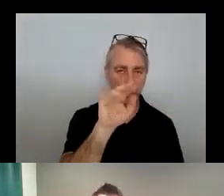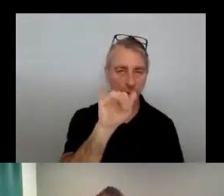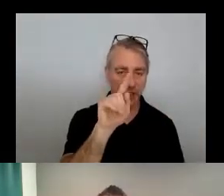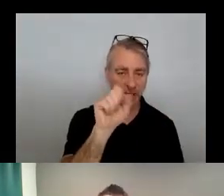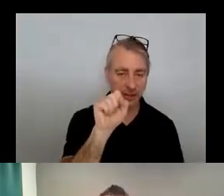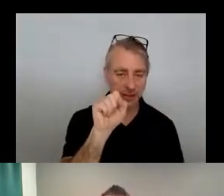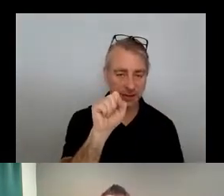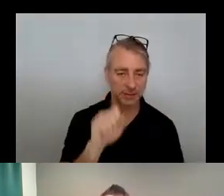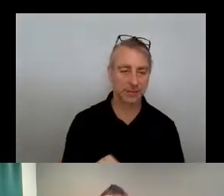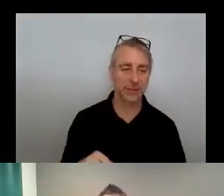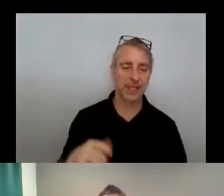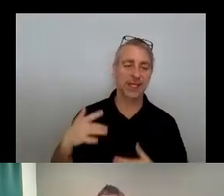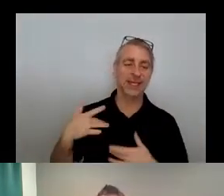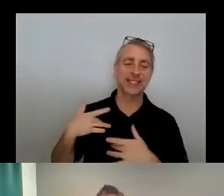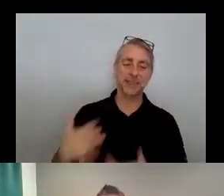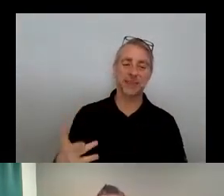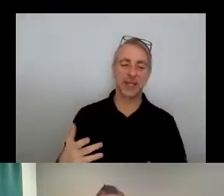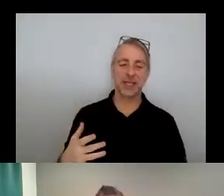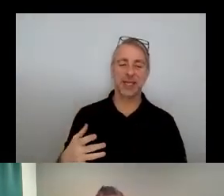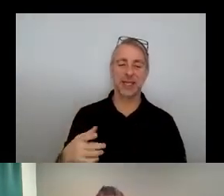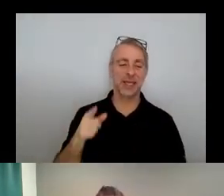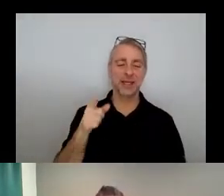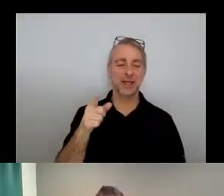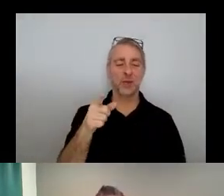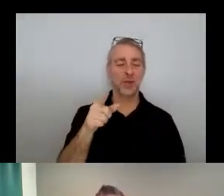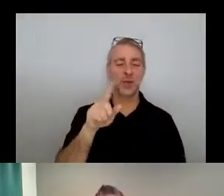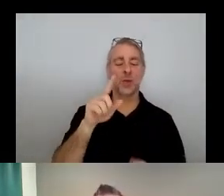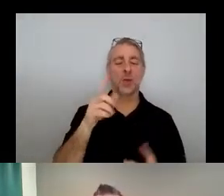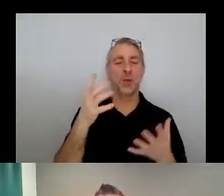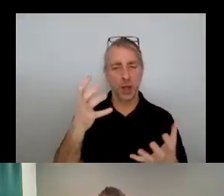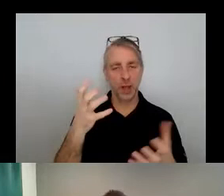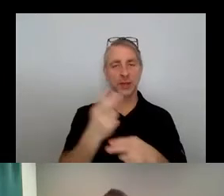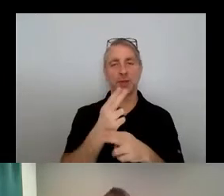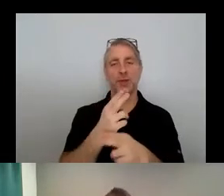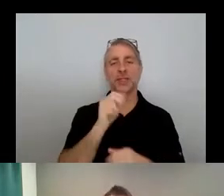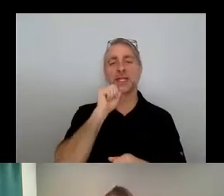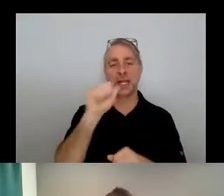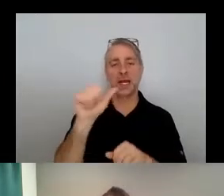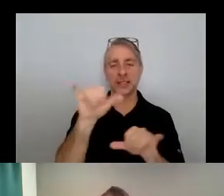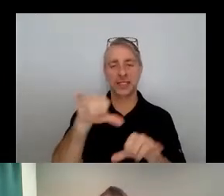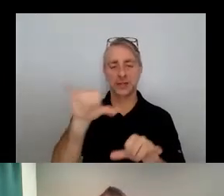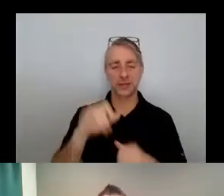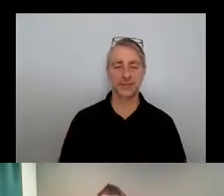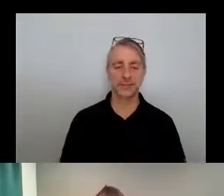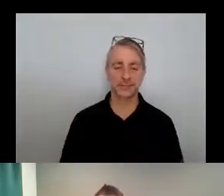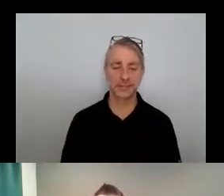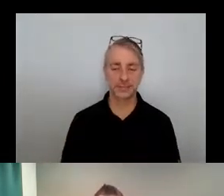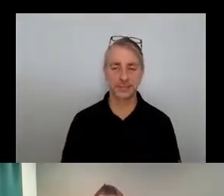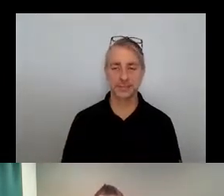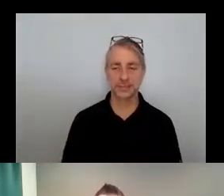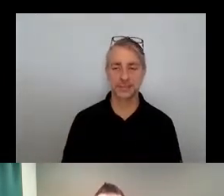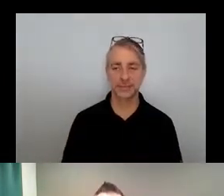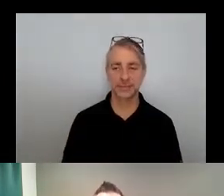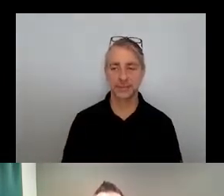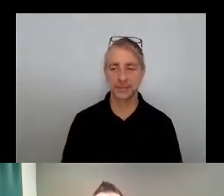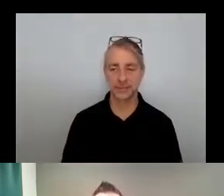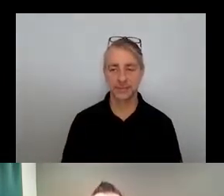in the unstandardized measure of an effect size if every single study in your